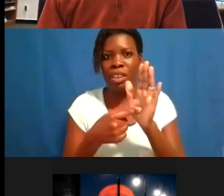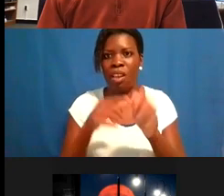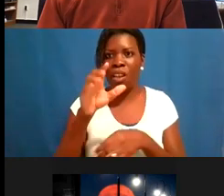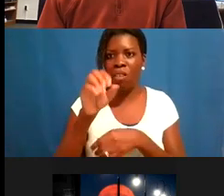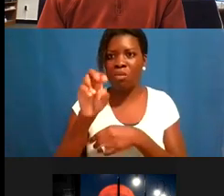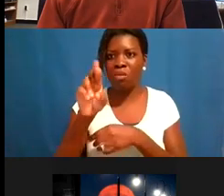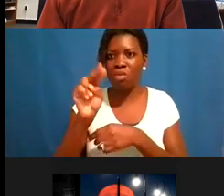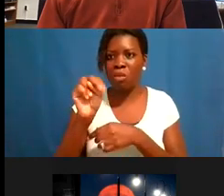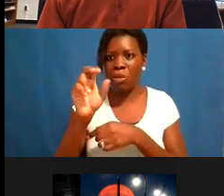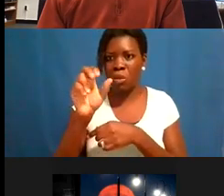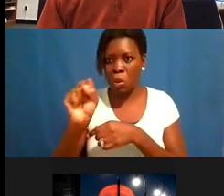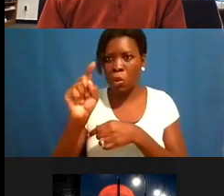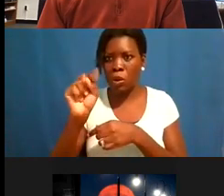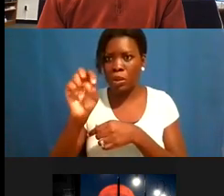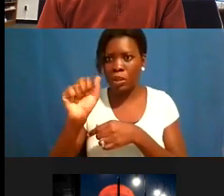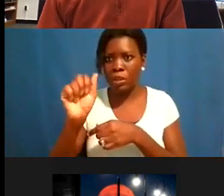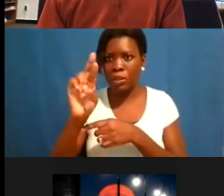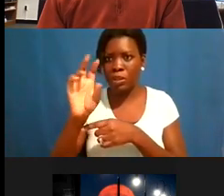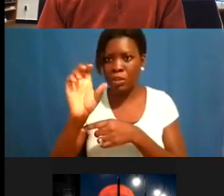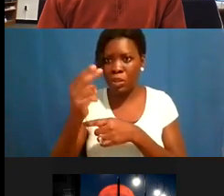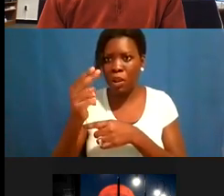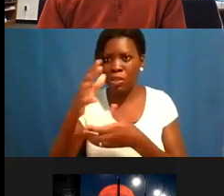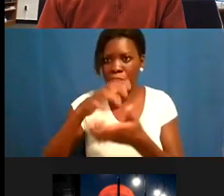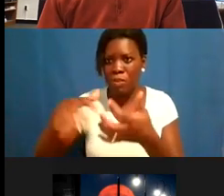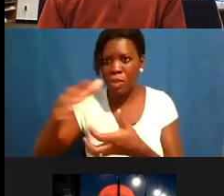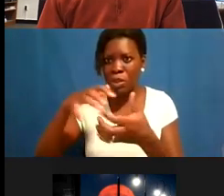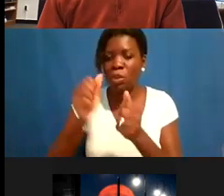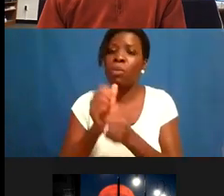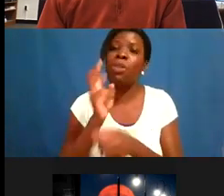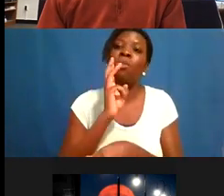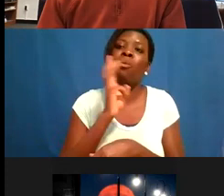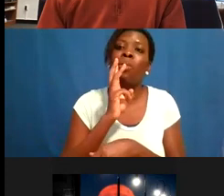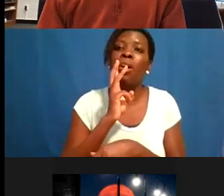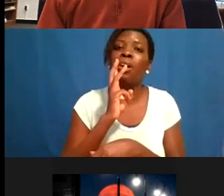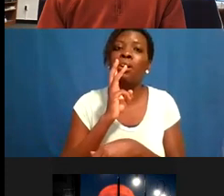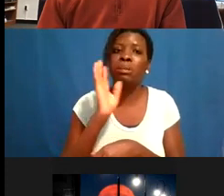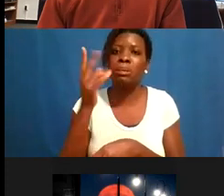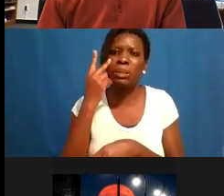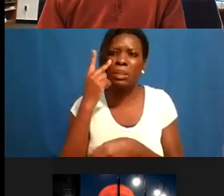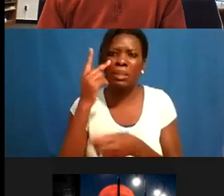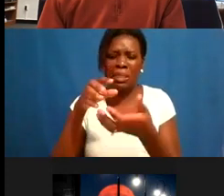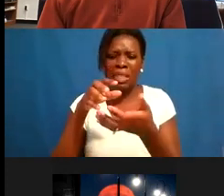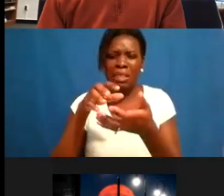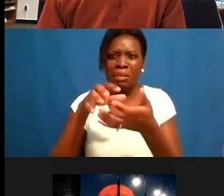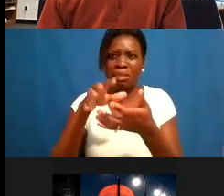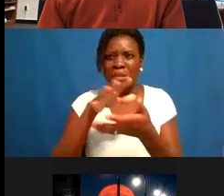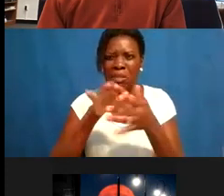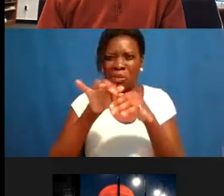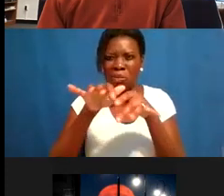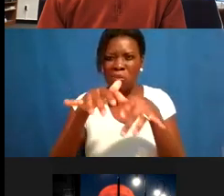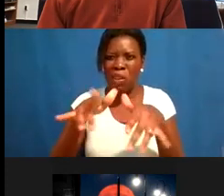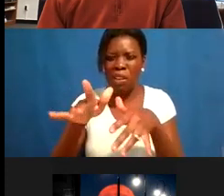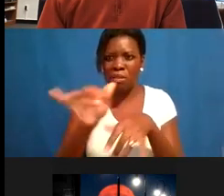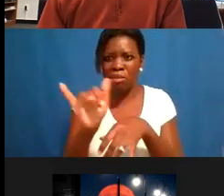in the kitchen. So if you were to mix cornstarch with water, you'll see how runny and flowy it is. It's like a